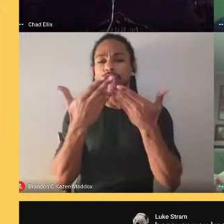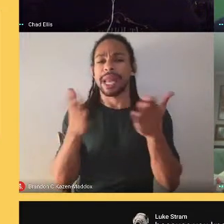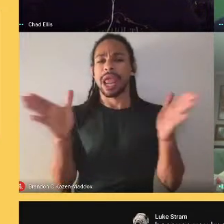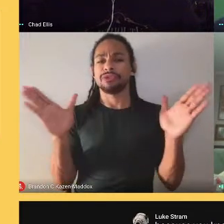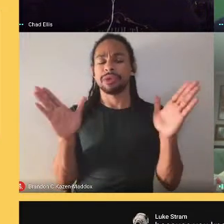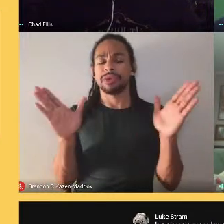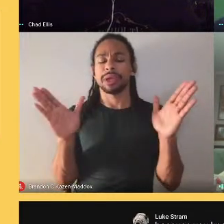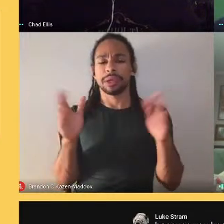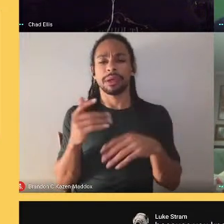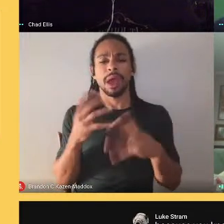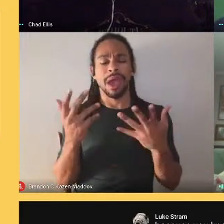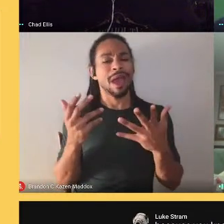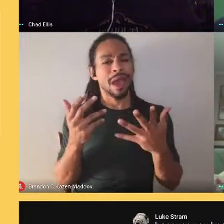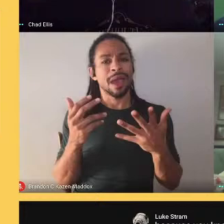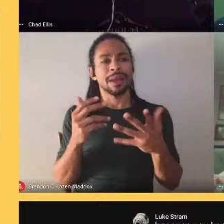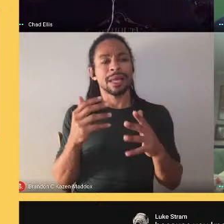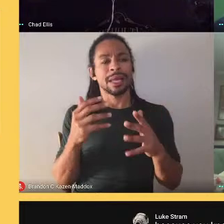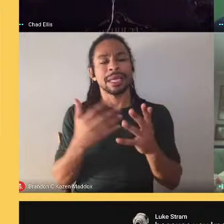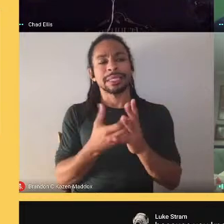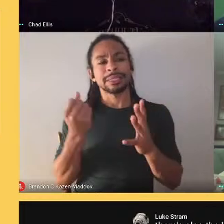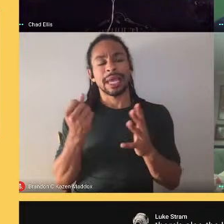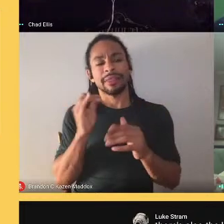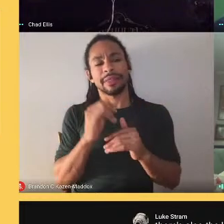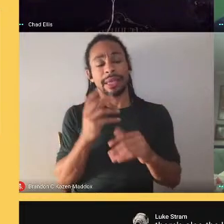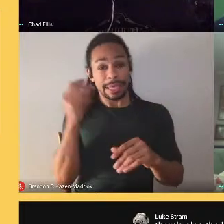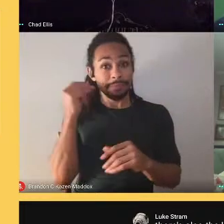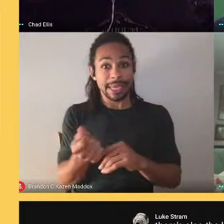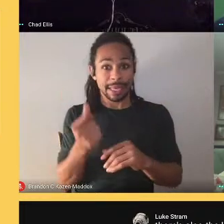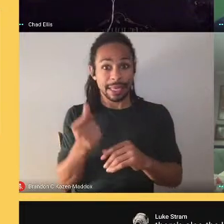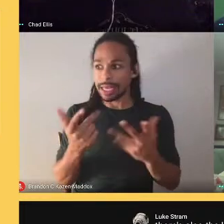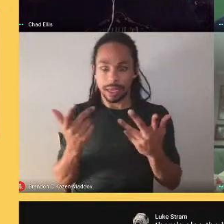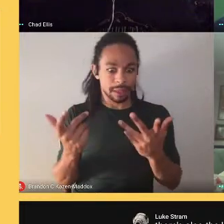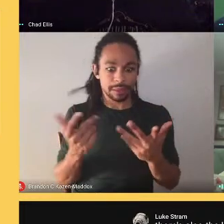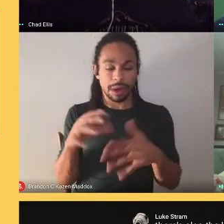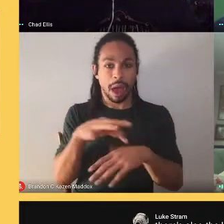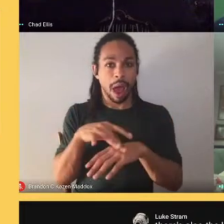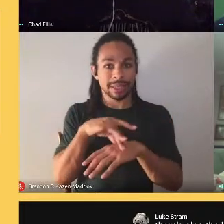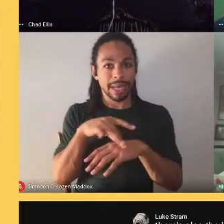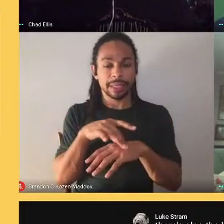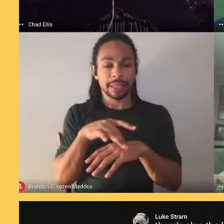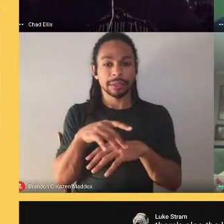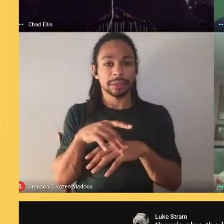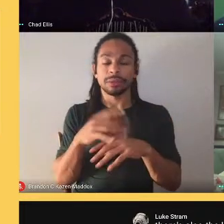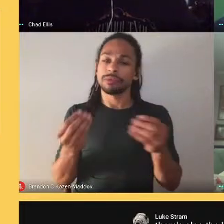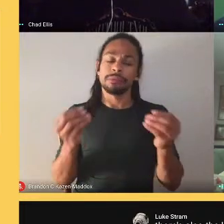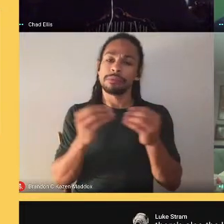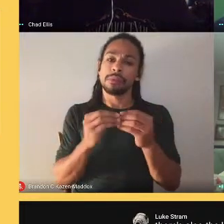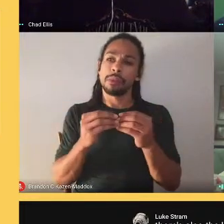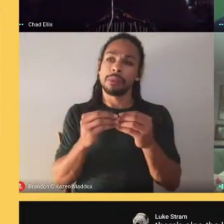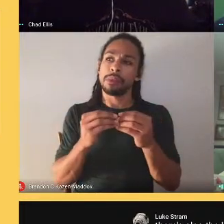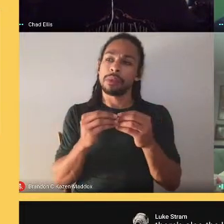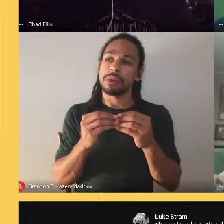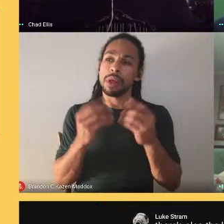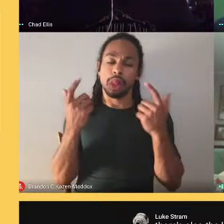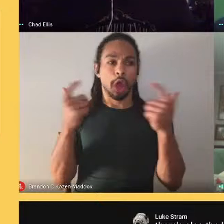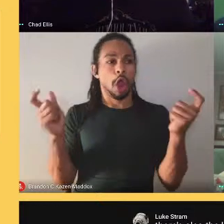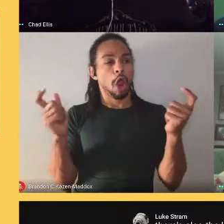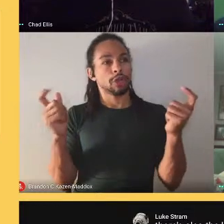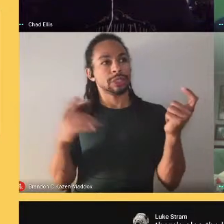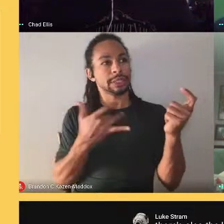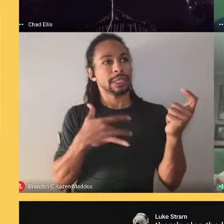immediate context of just this larger sense of something is wrong in the world,